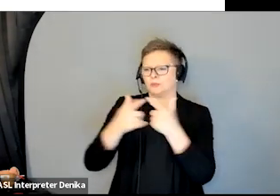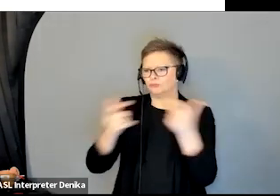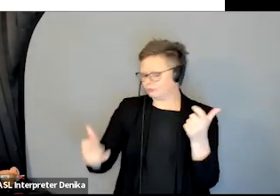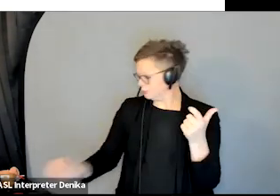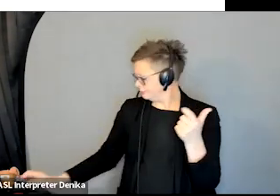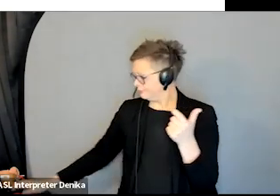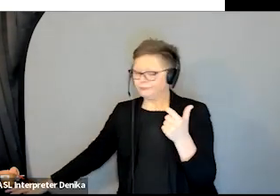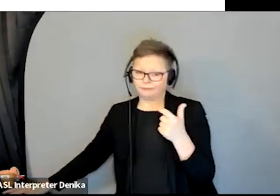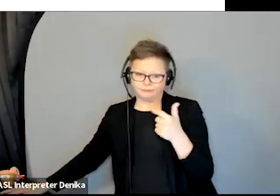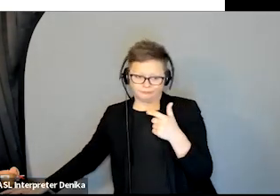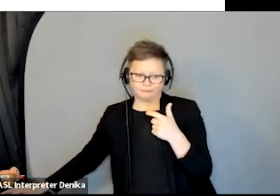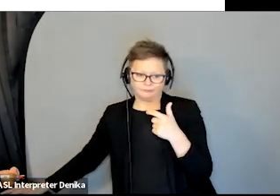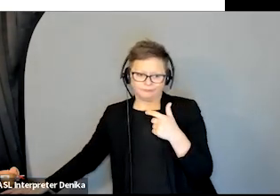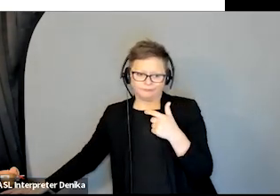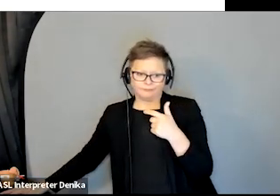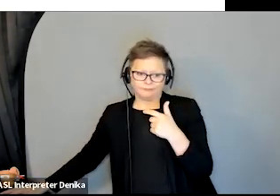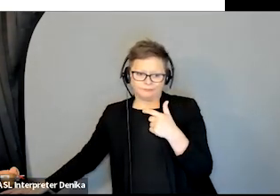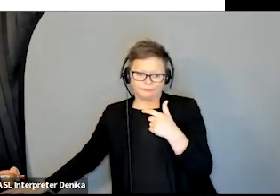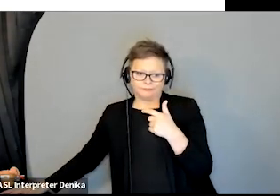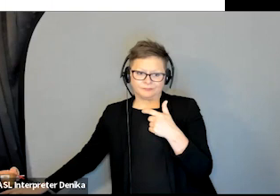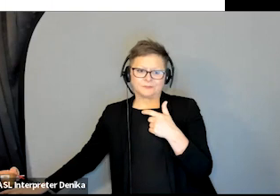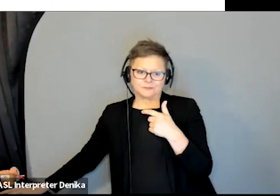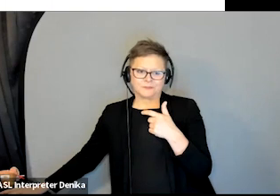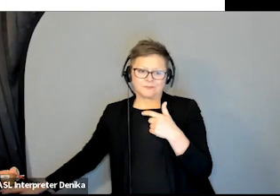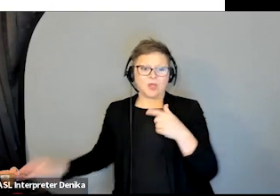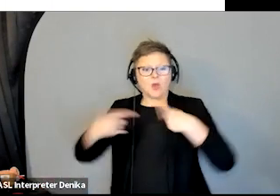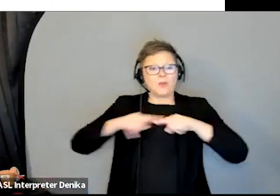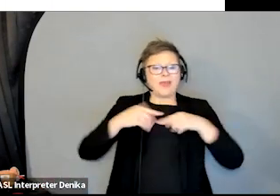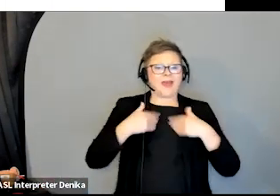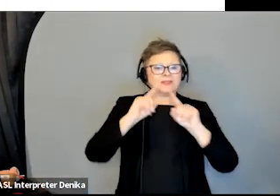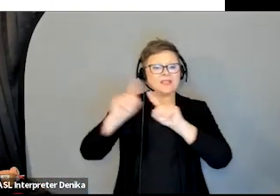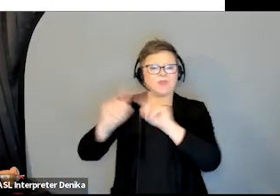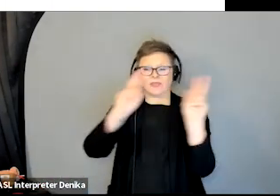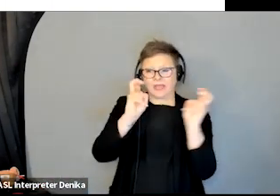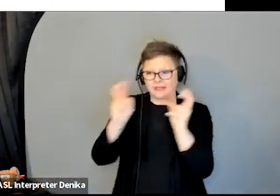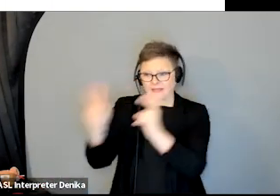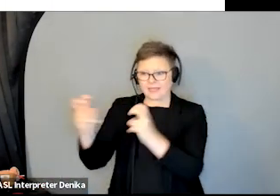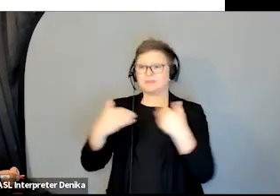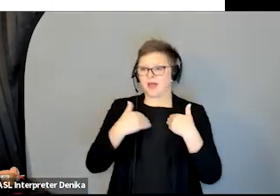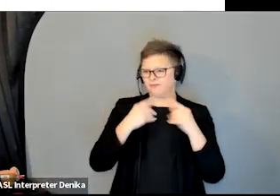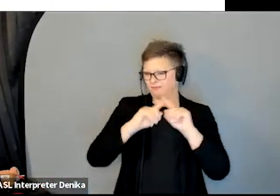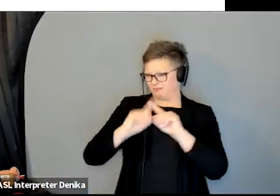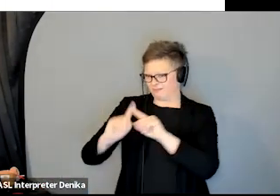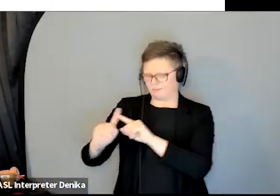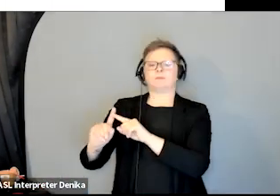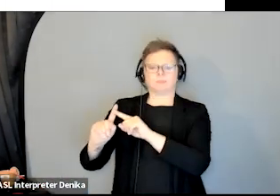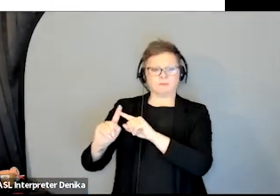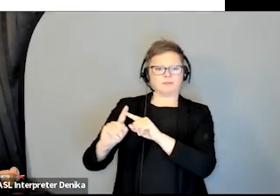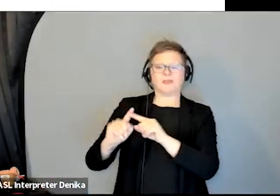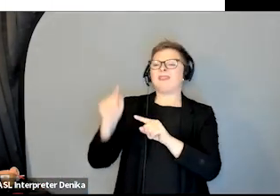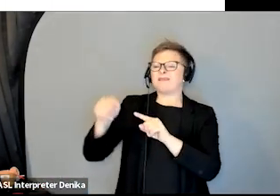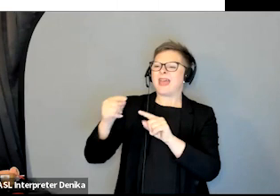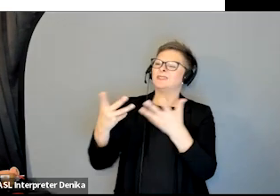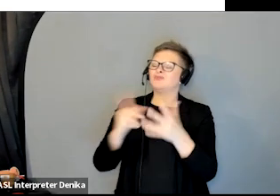So our review identified 3 main themes. We used thematic analysis, and I'm going to discuss these mainly in relation to working from